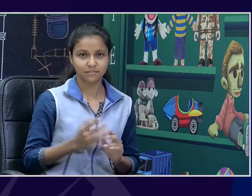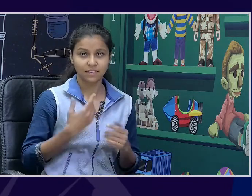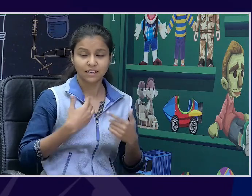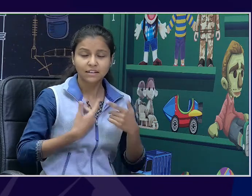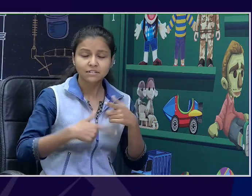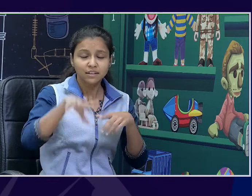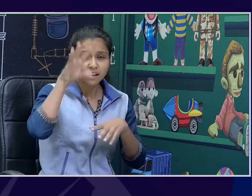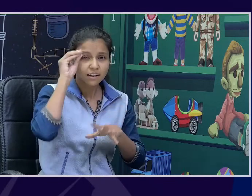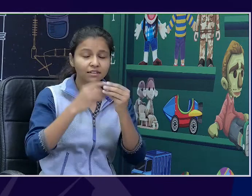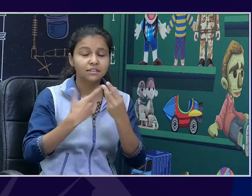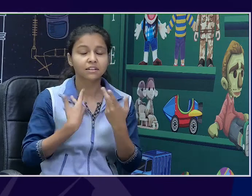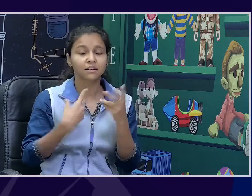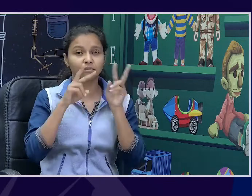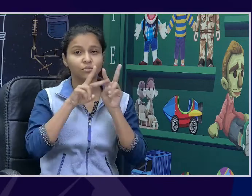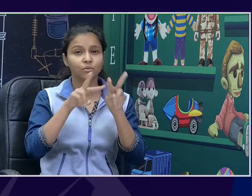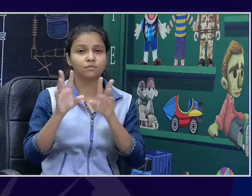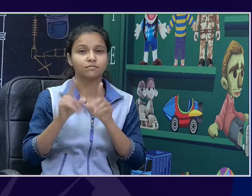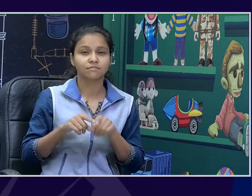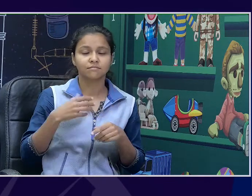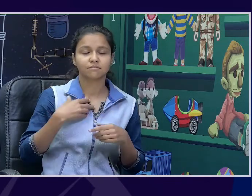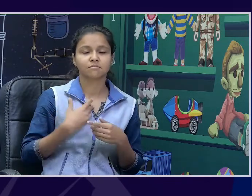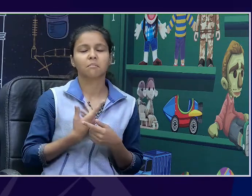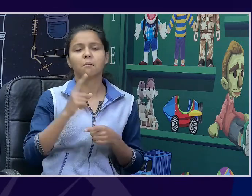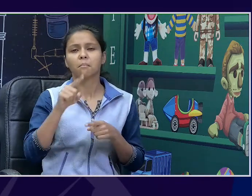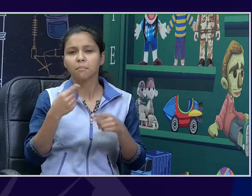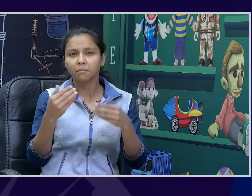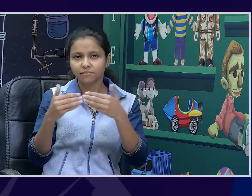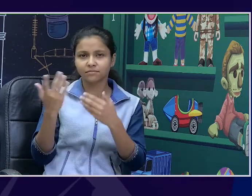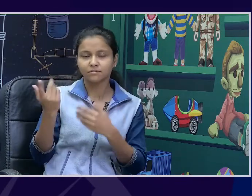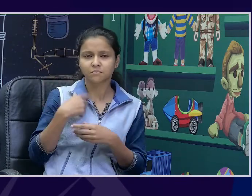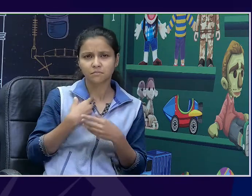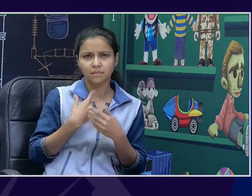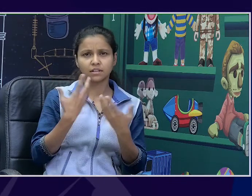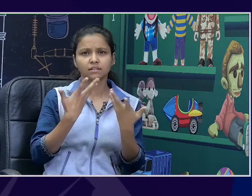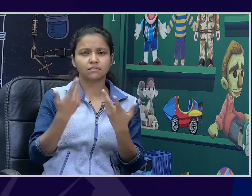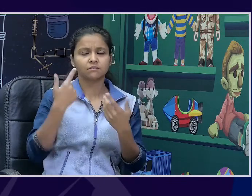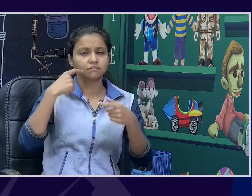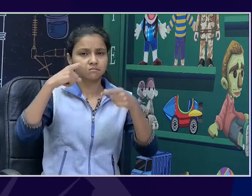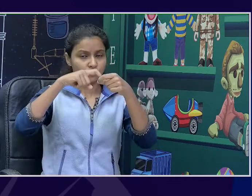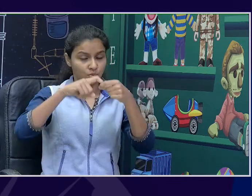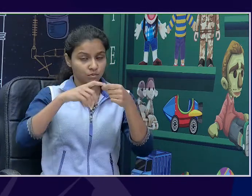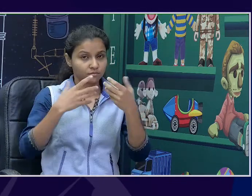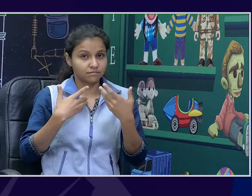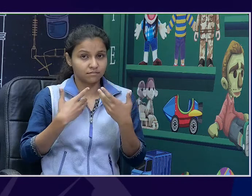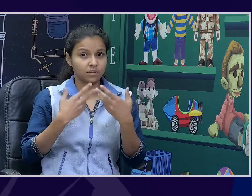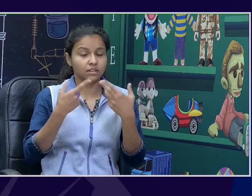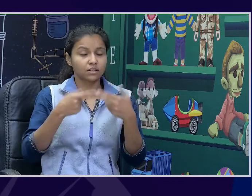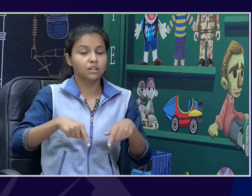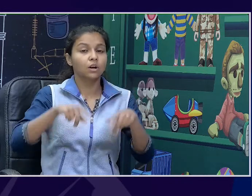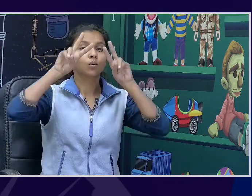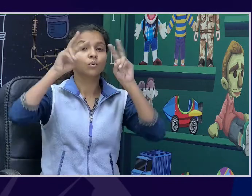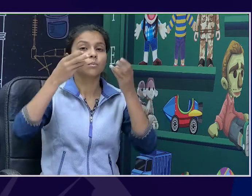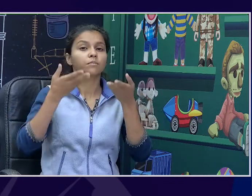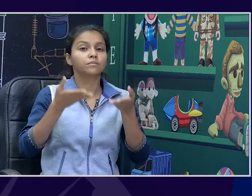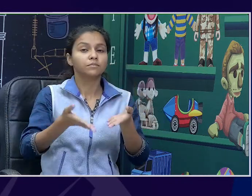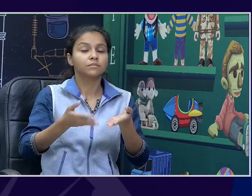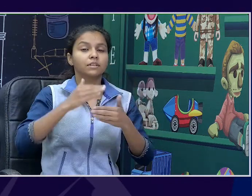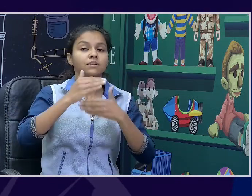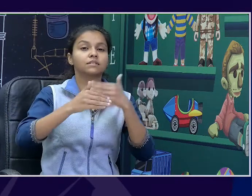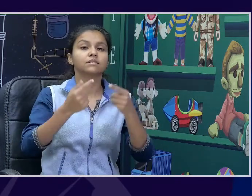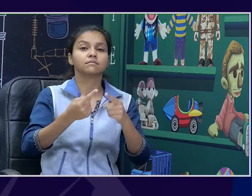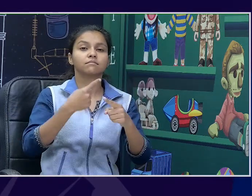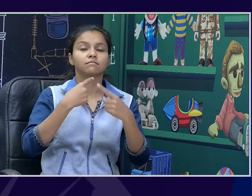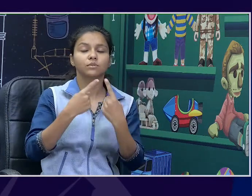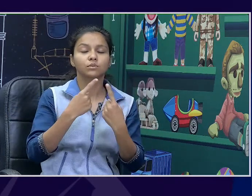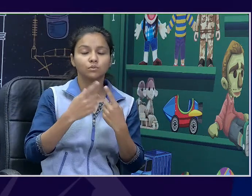learners and viewers. And so by the time our learners joined us, let's begin this session. And the topic that is we are going to